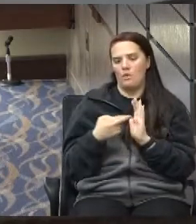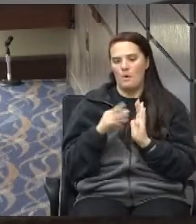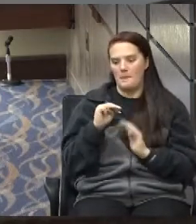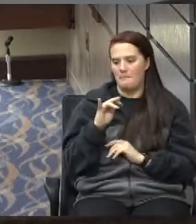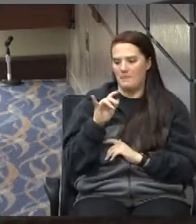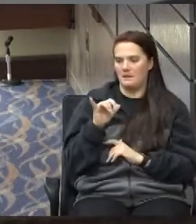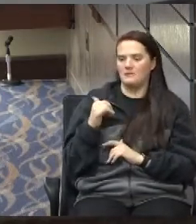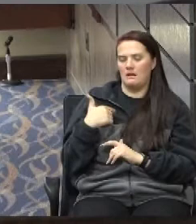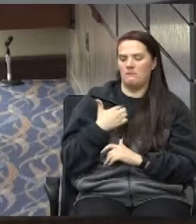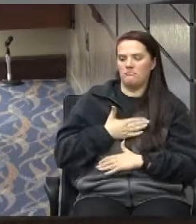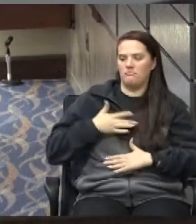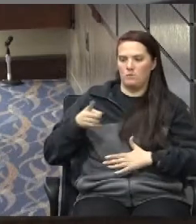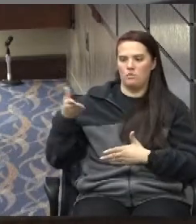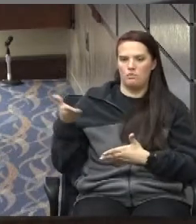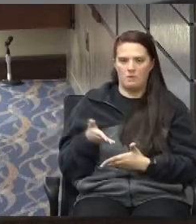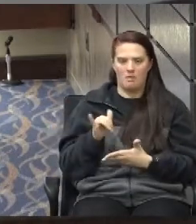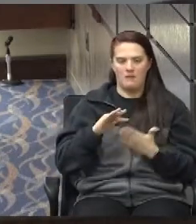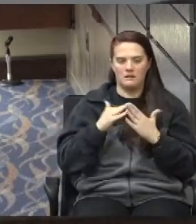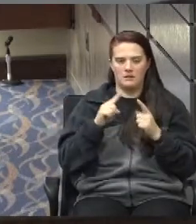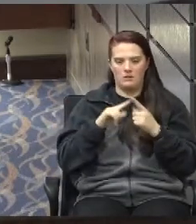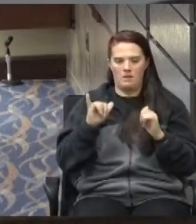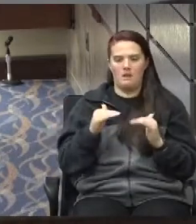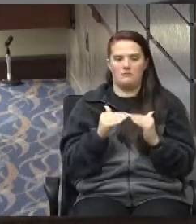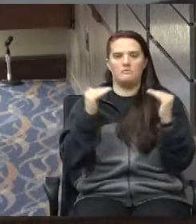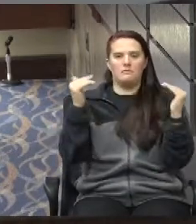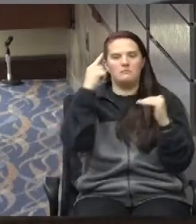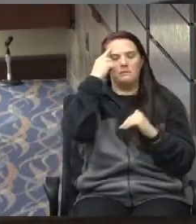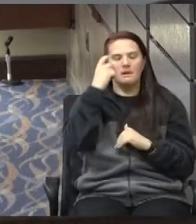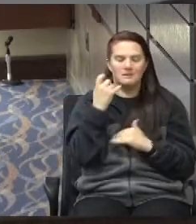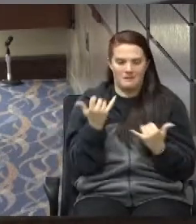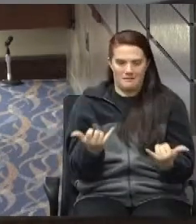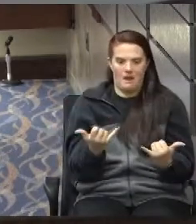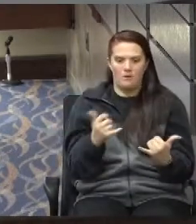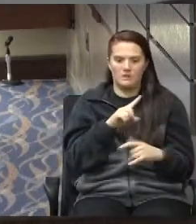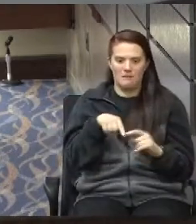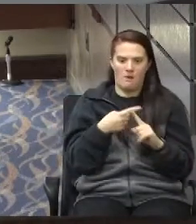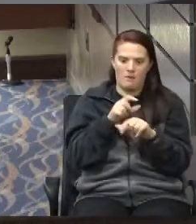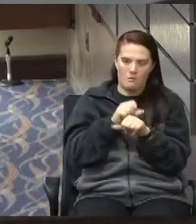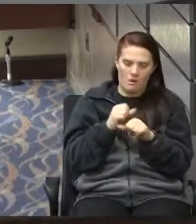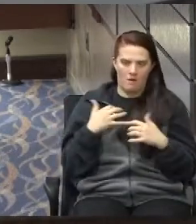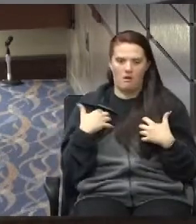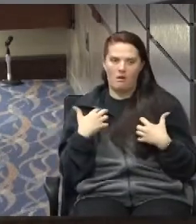the city to that stage, because now it's about employee health and